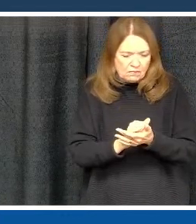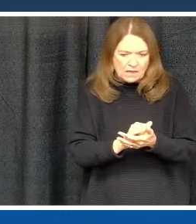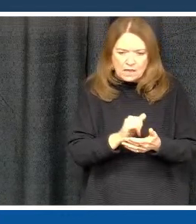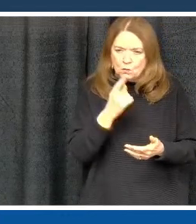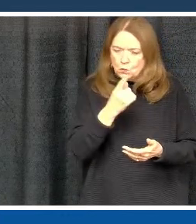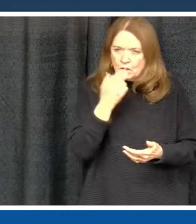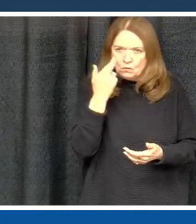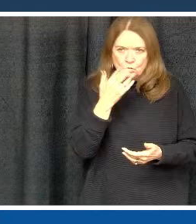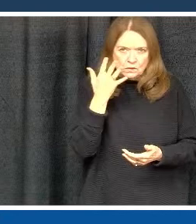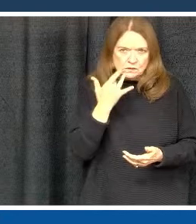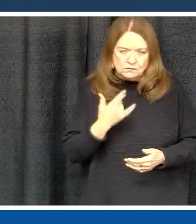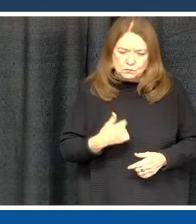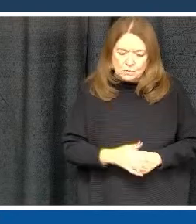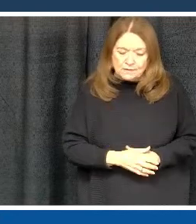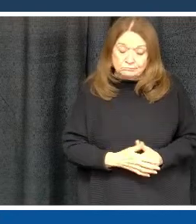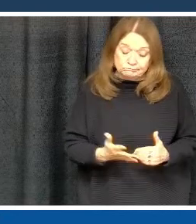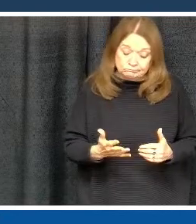you, Mayor.